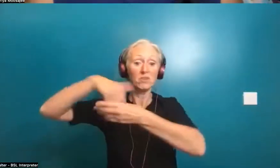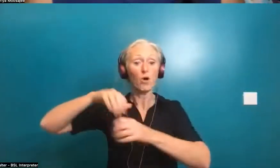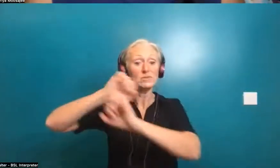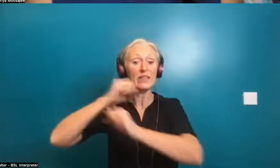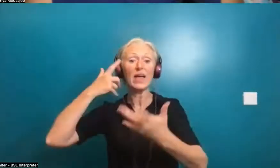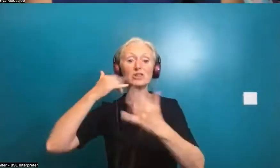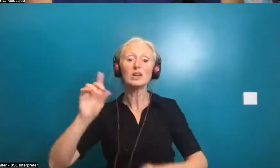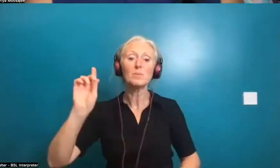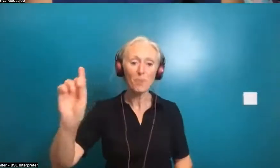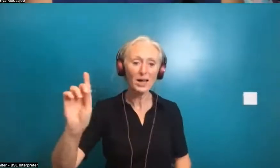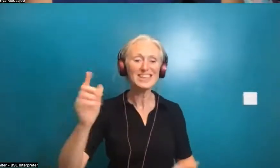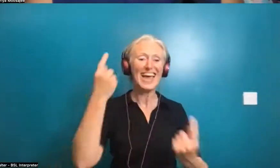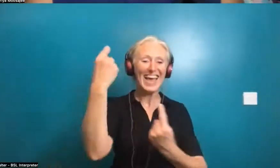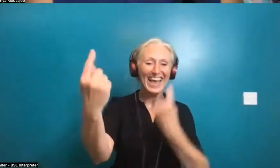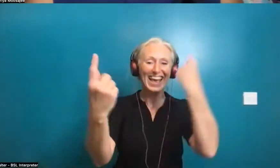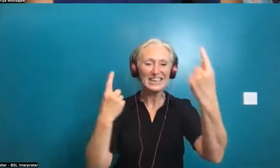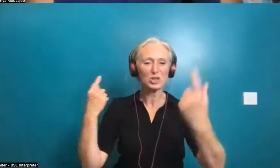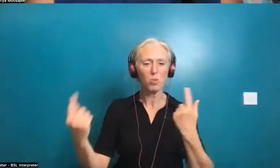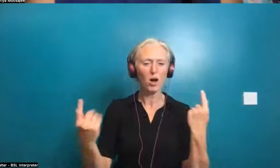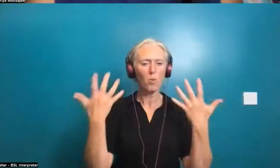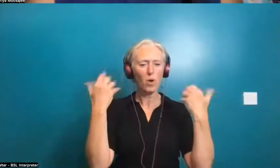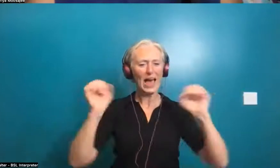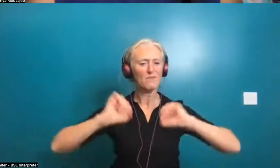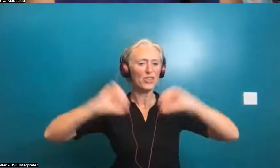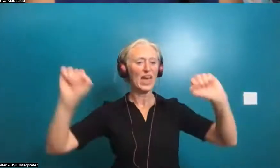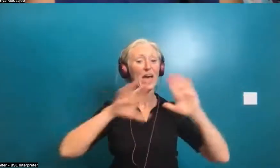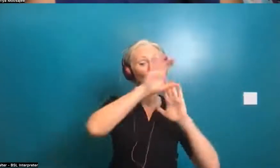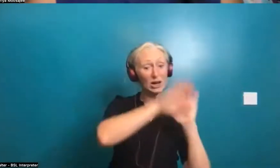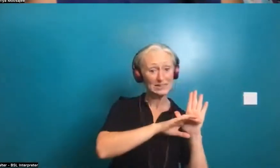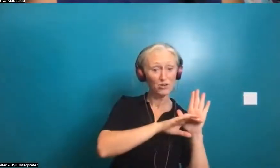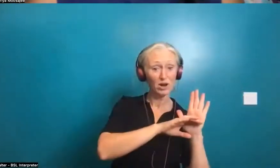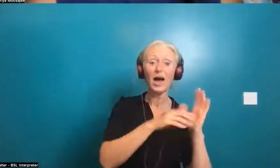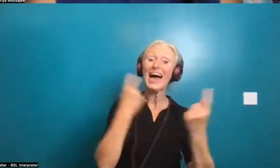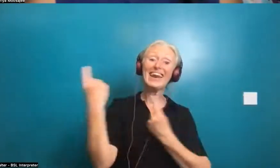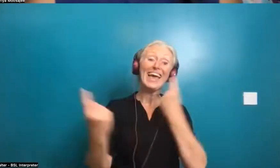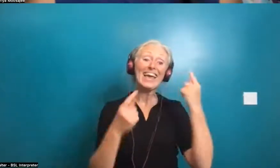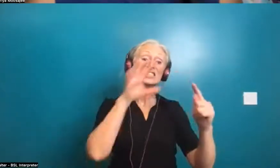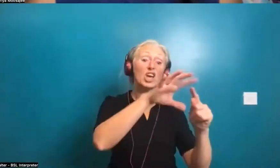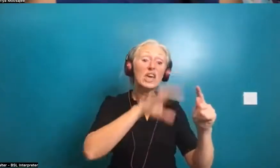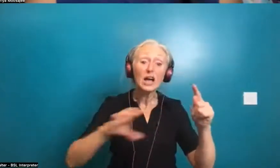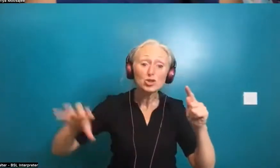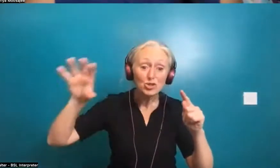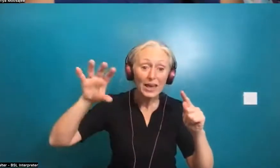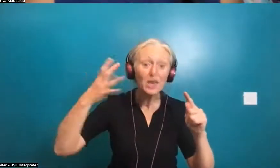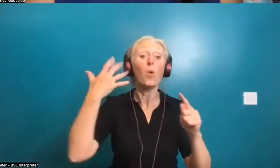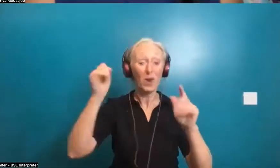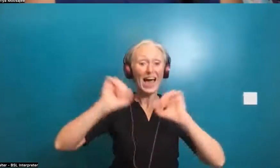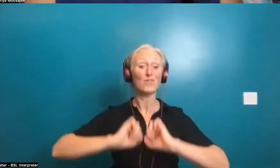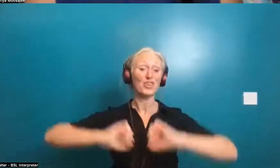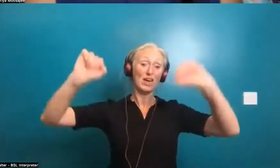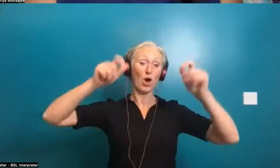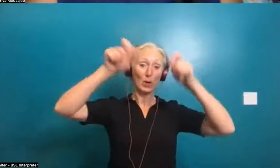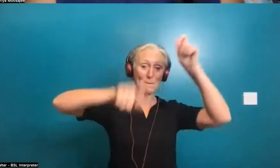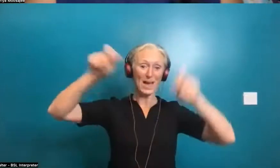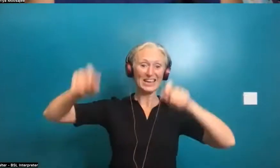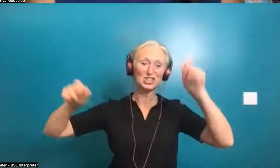criteria and that every country will have their pool of patients. And it's only the really, really rare conditions where they would